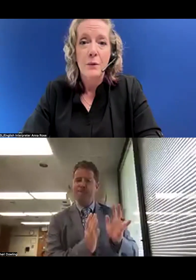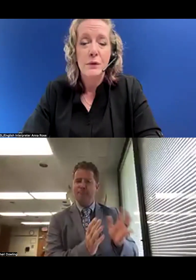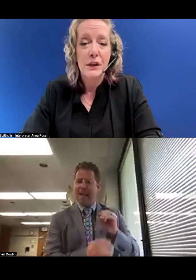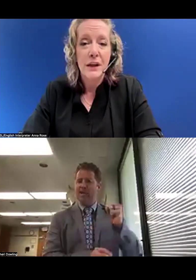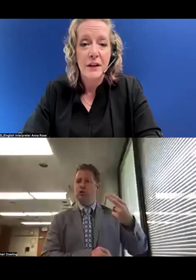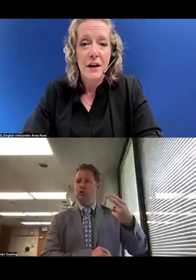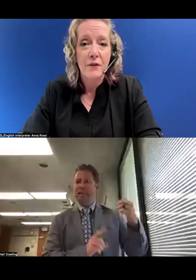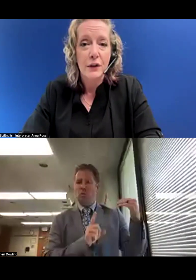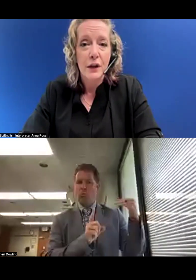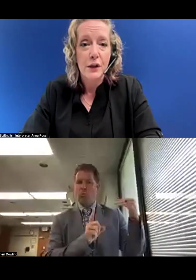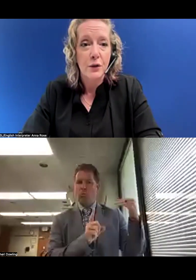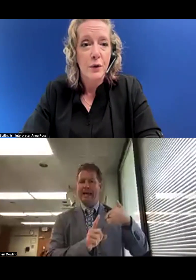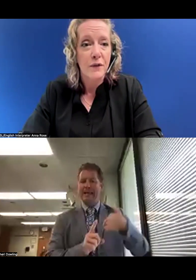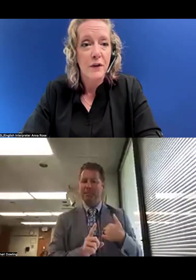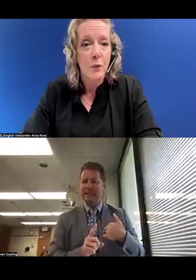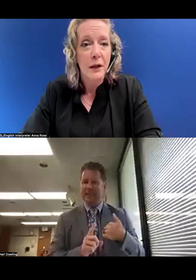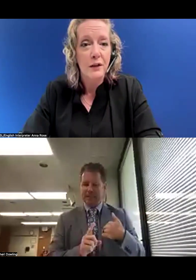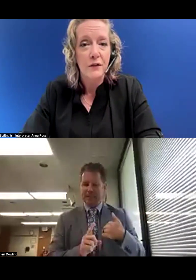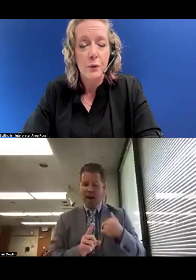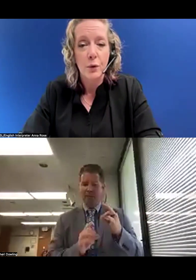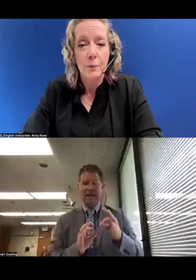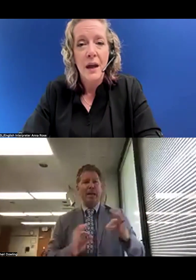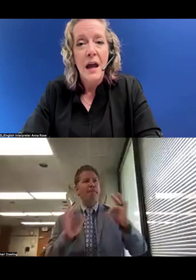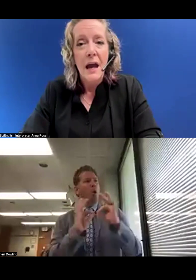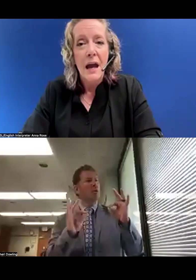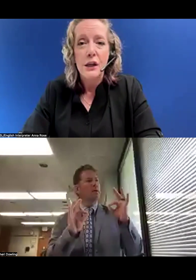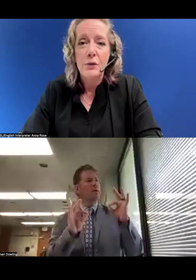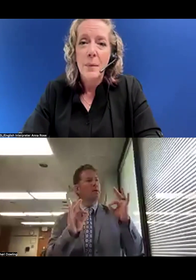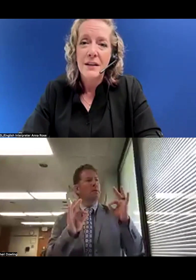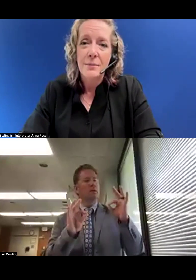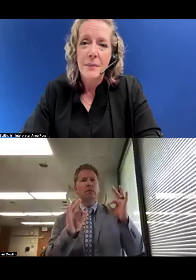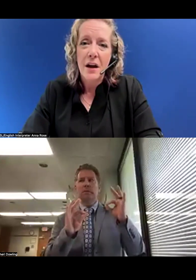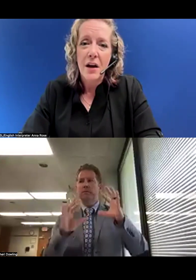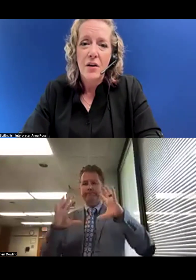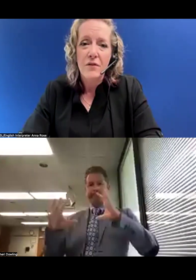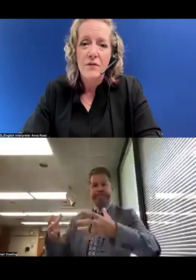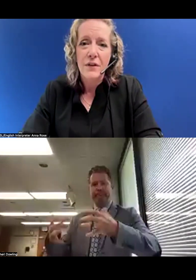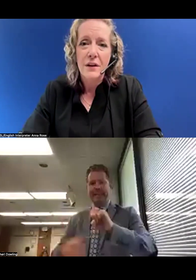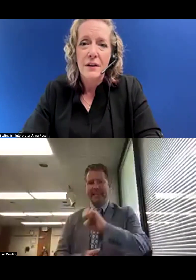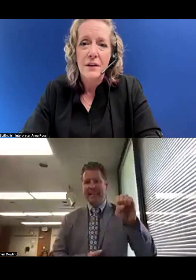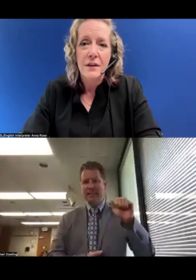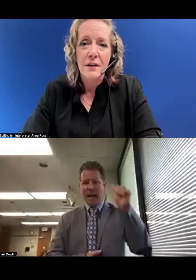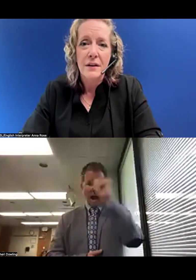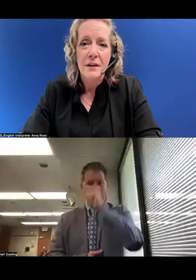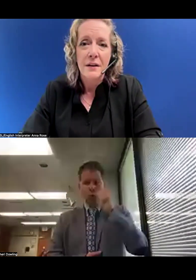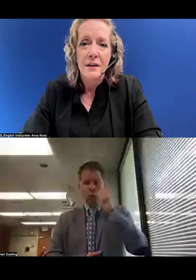I was recently having a conversation with a very wise individual, and she reminded me of